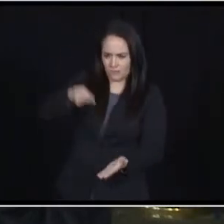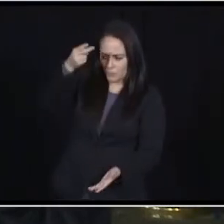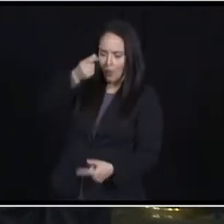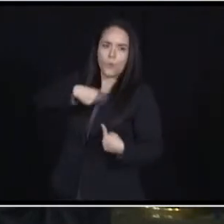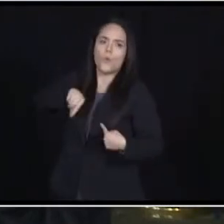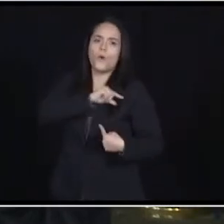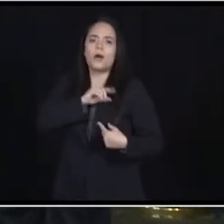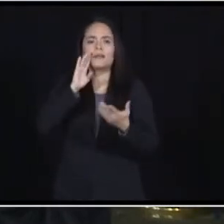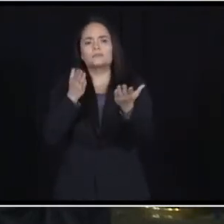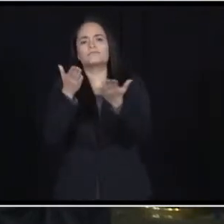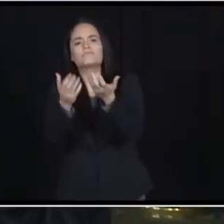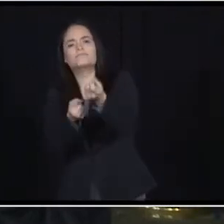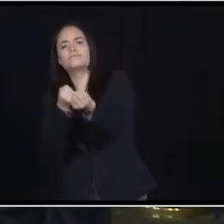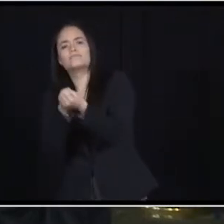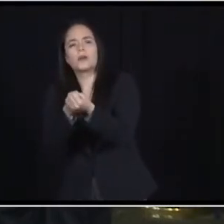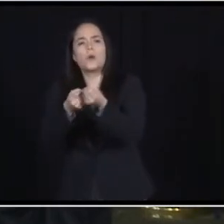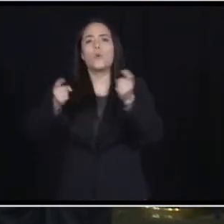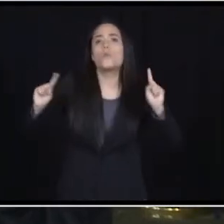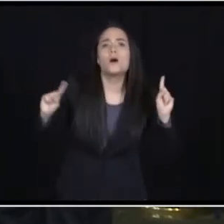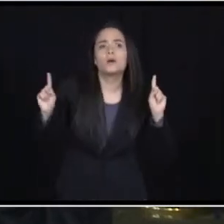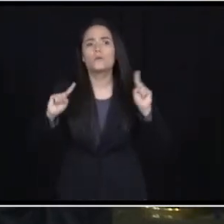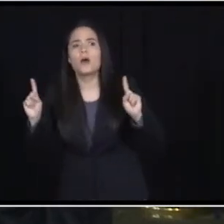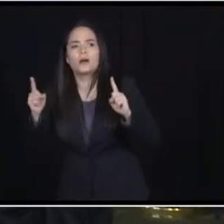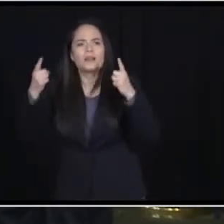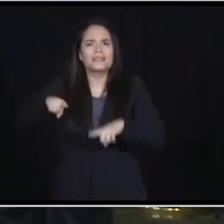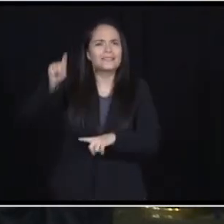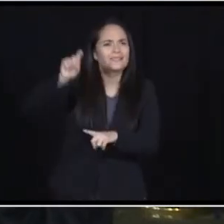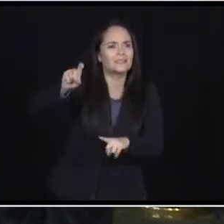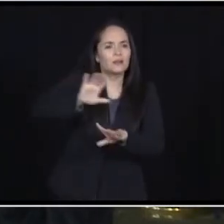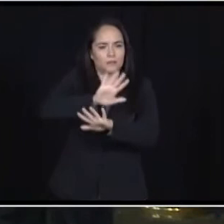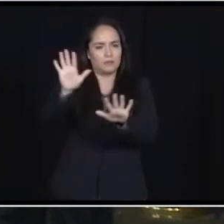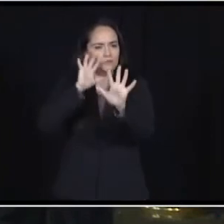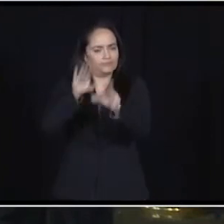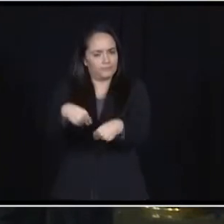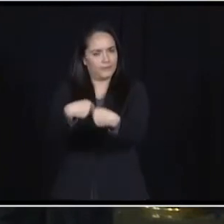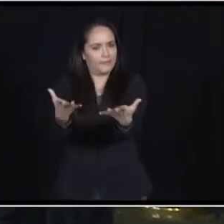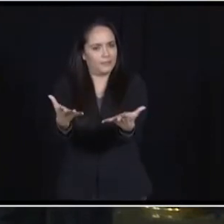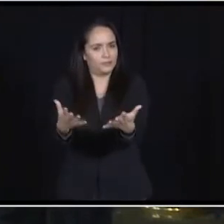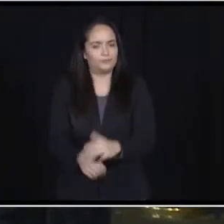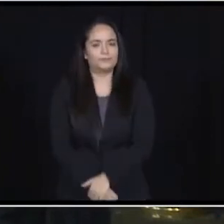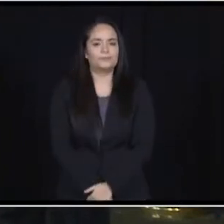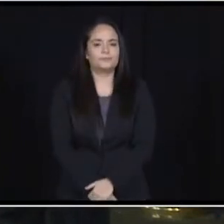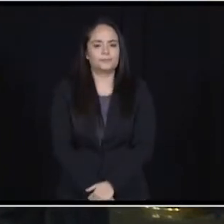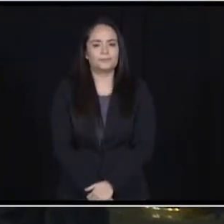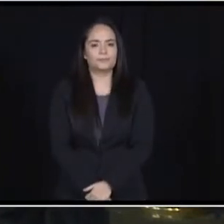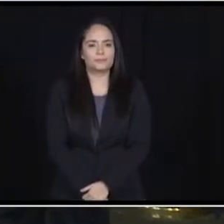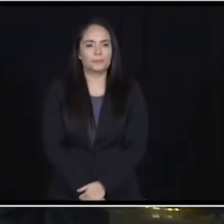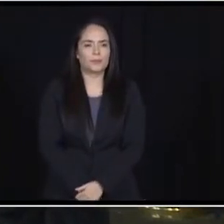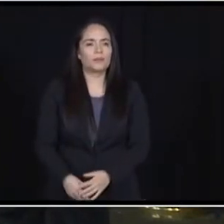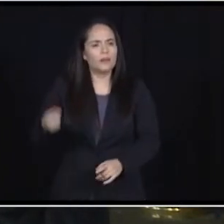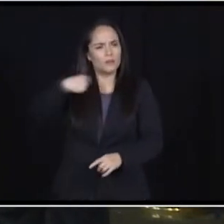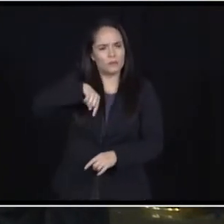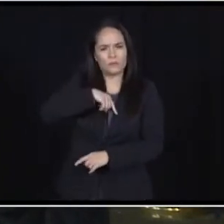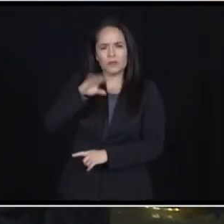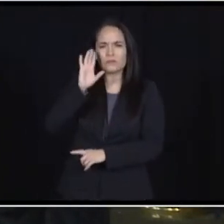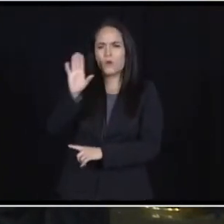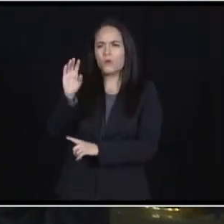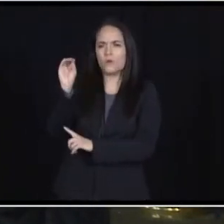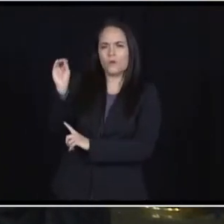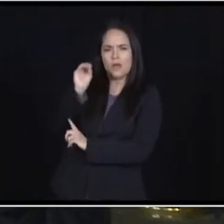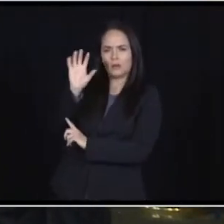where and when they need them. During our consultations around the province, we heard from hundreds of